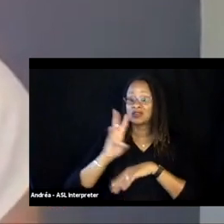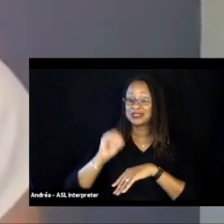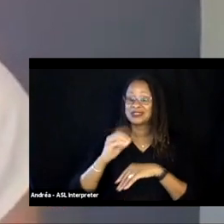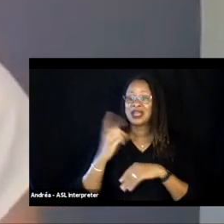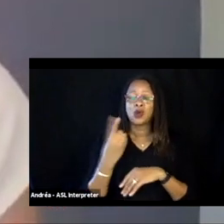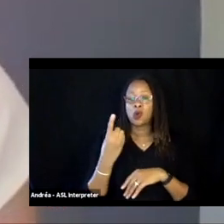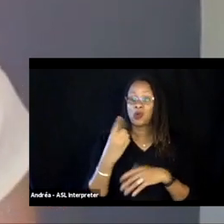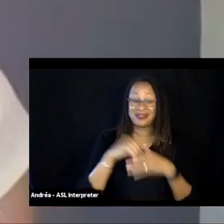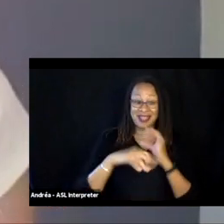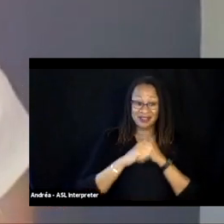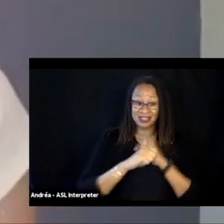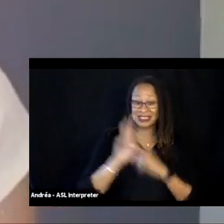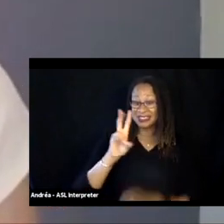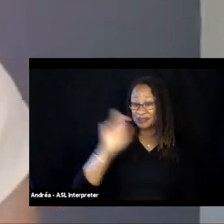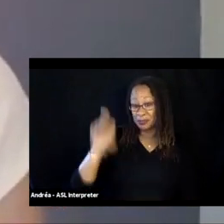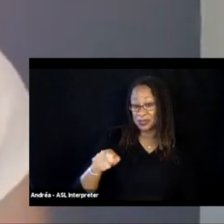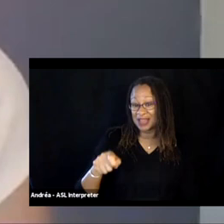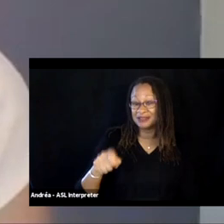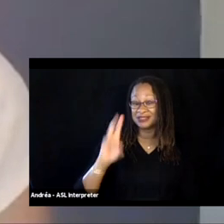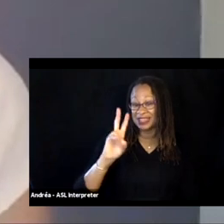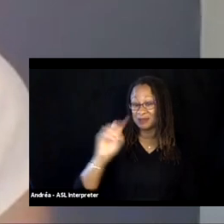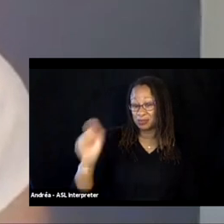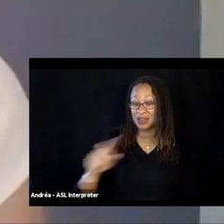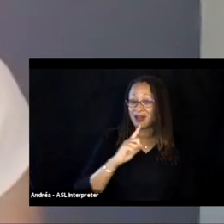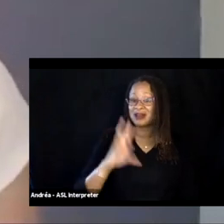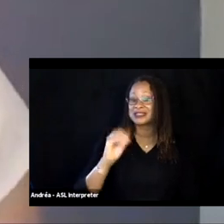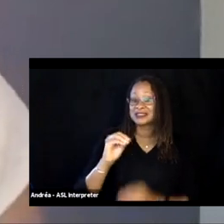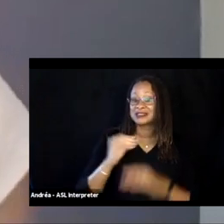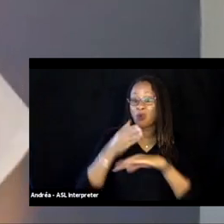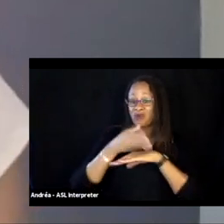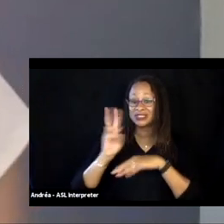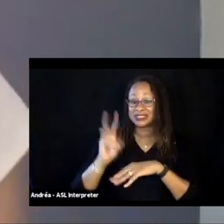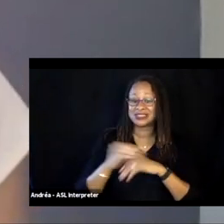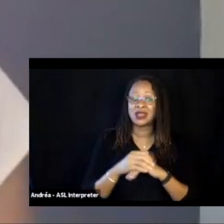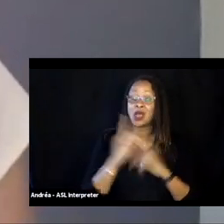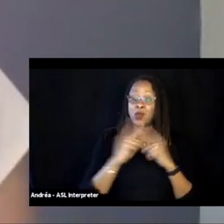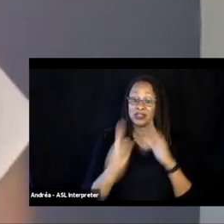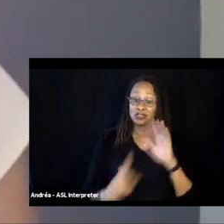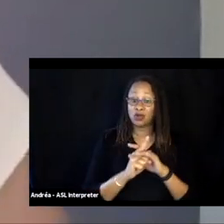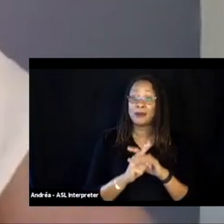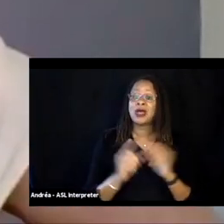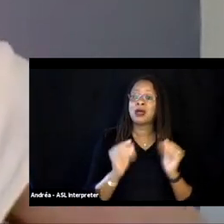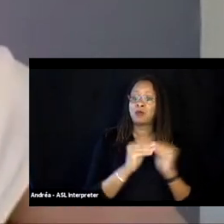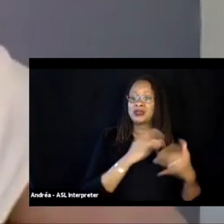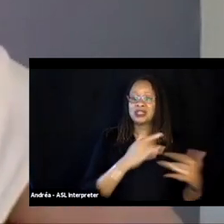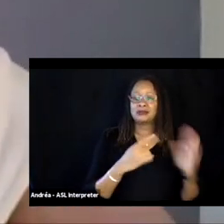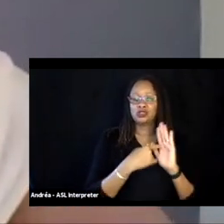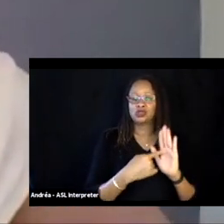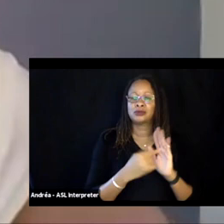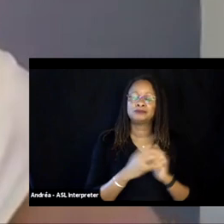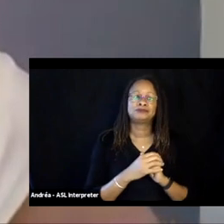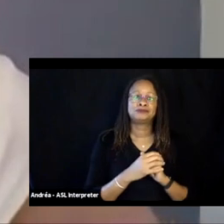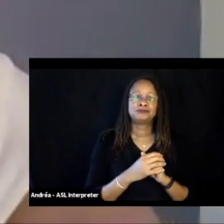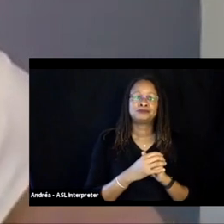7% of characters are ages 60 plus. When they appear, they are more likely to be shown or less likely to be